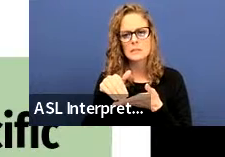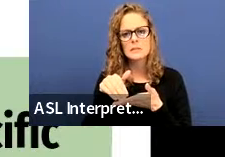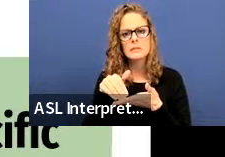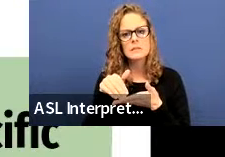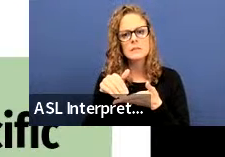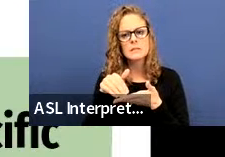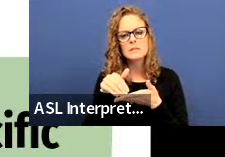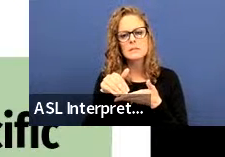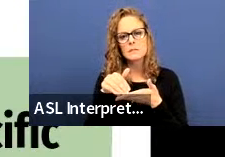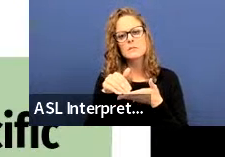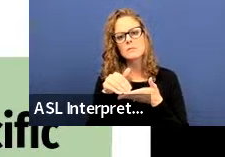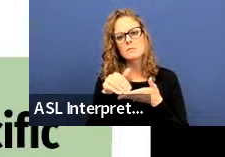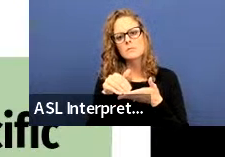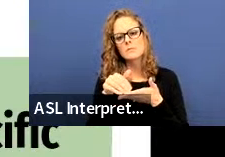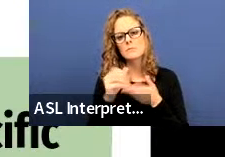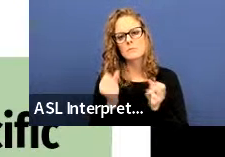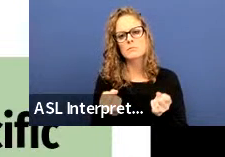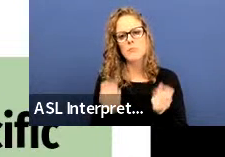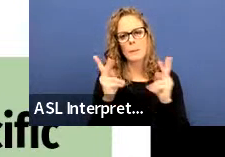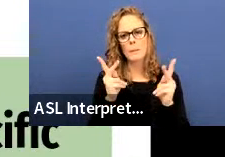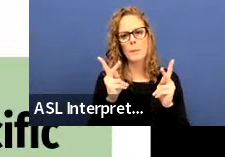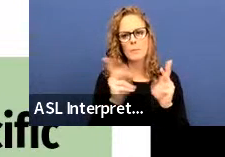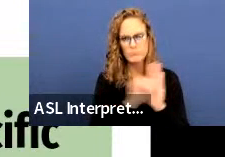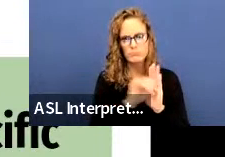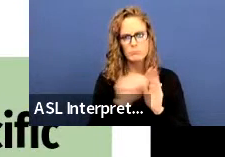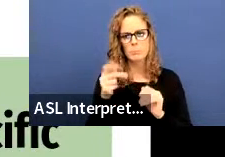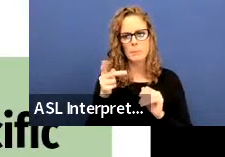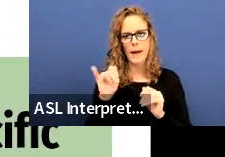amount, the population of our Pacific Island